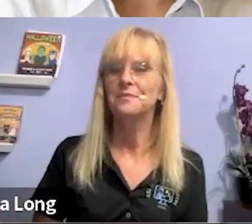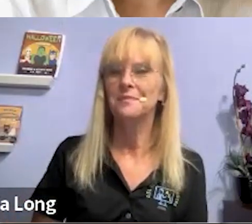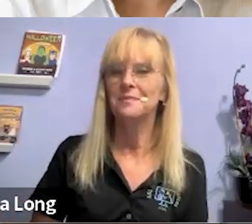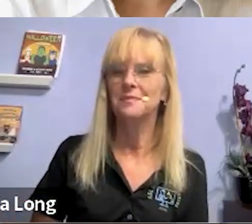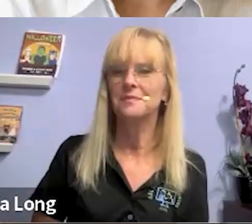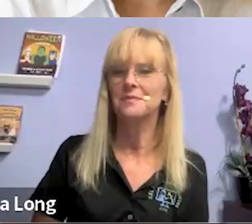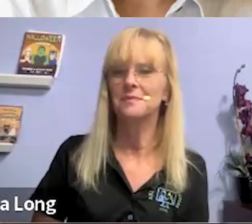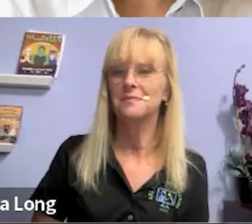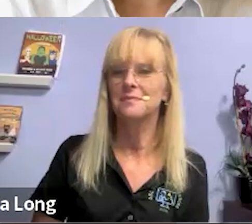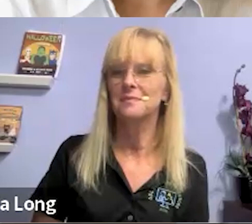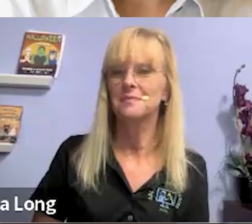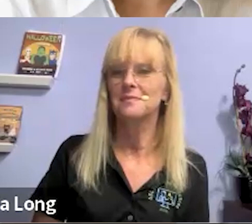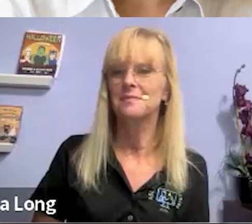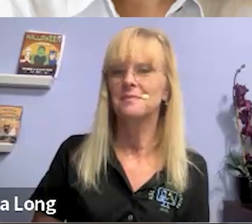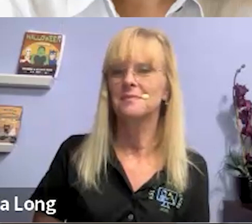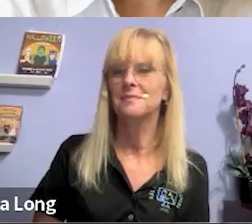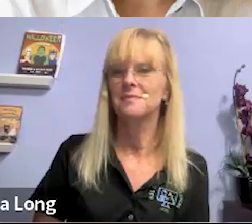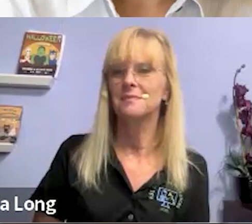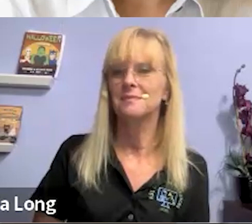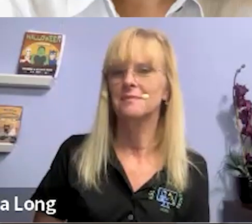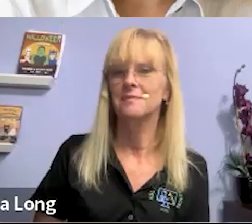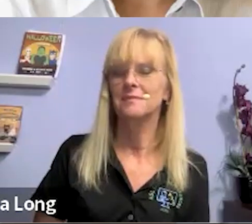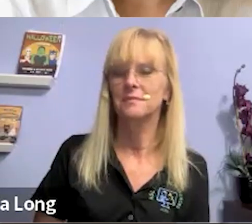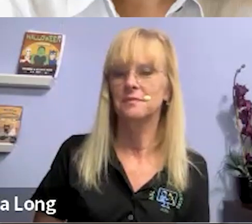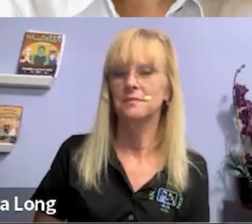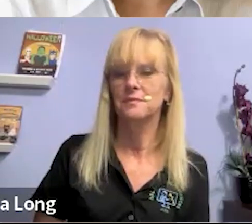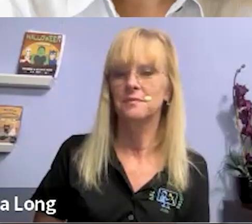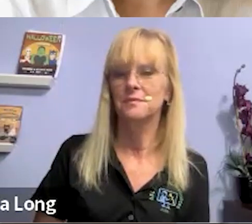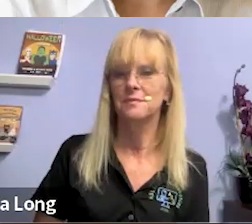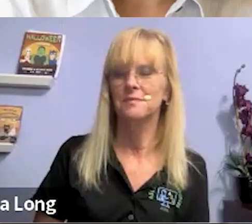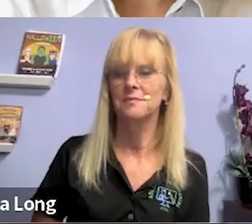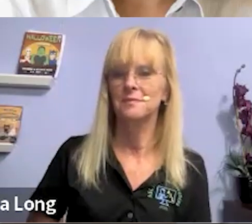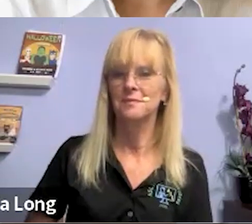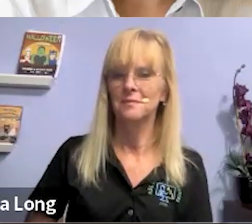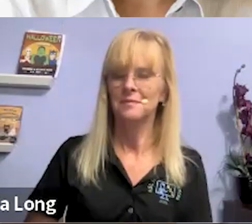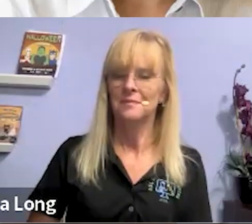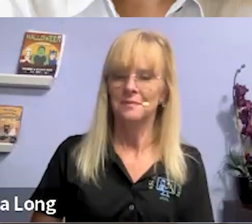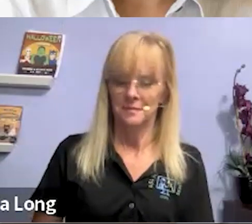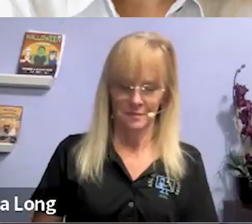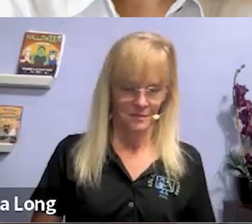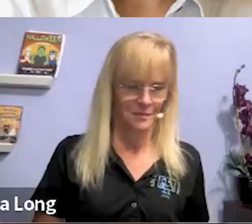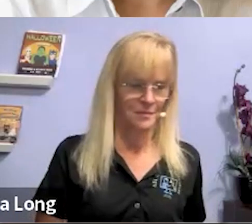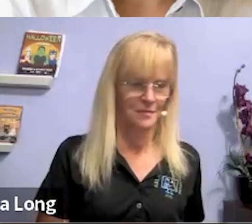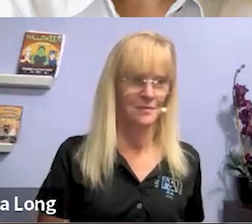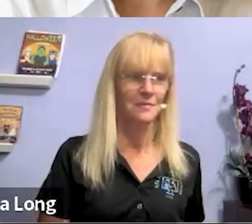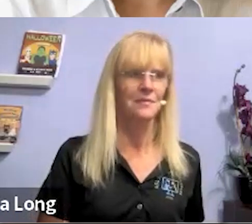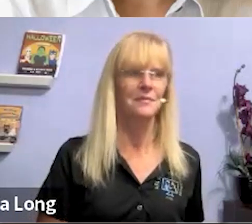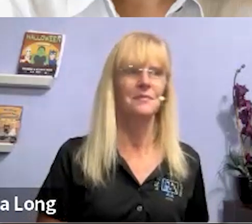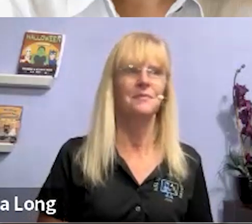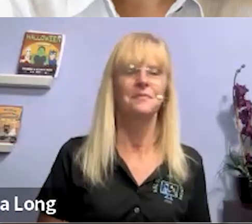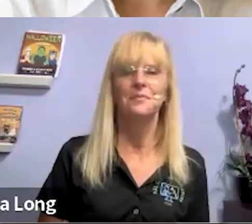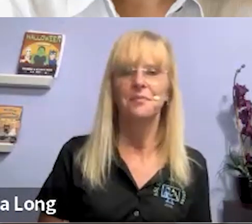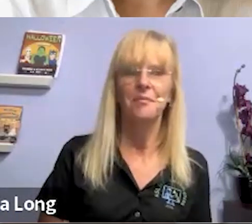And I've been using ASL Teaching Resources for a little over 3 years, and I found it to be